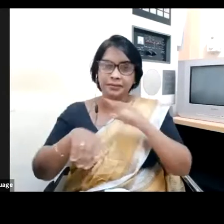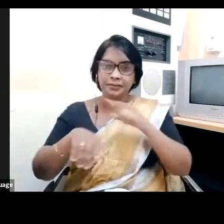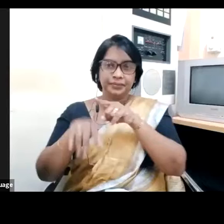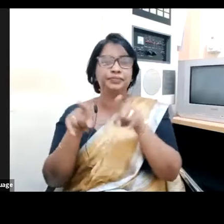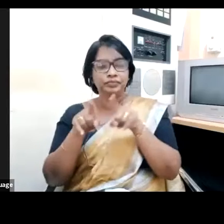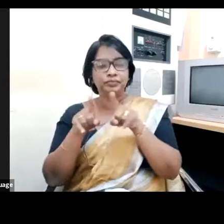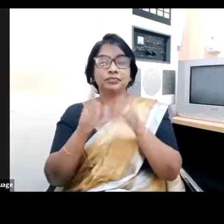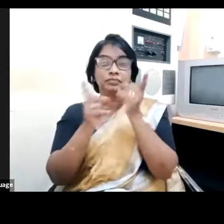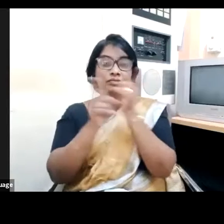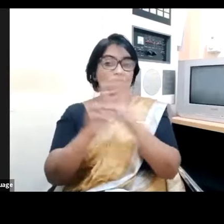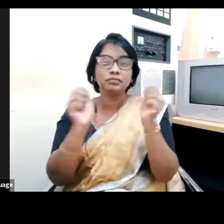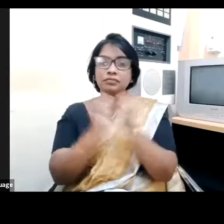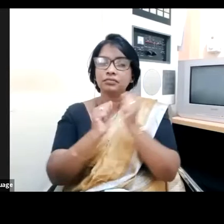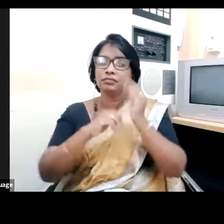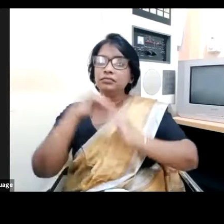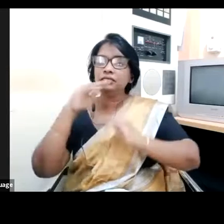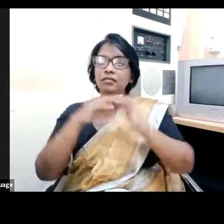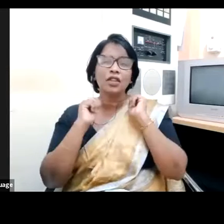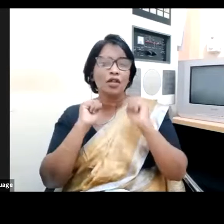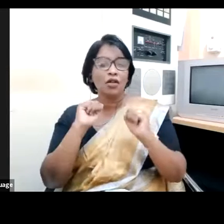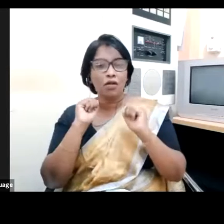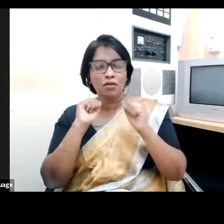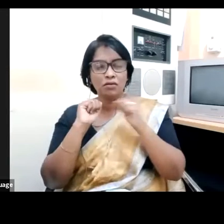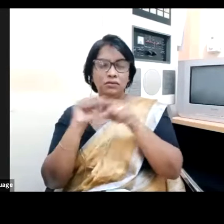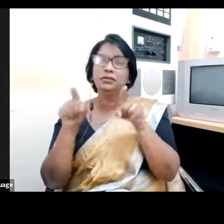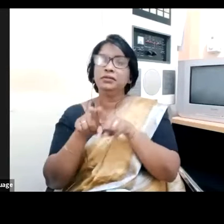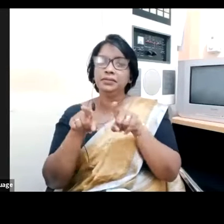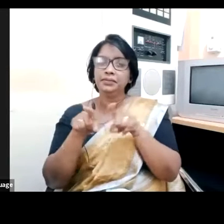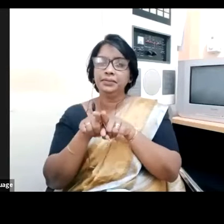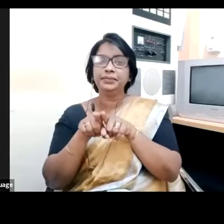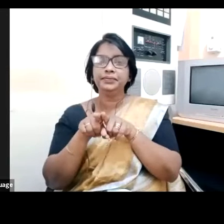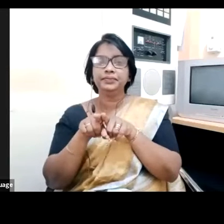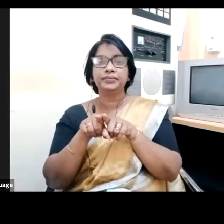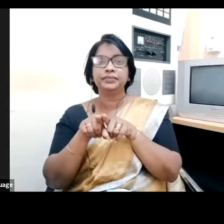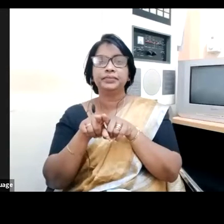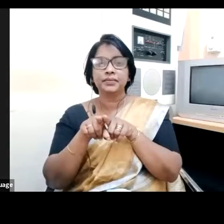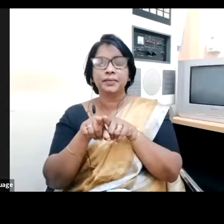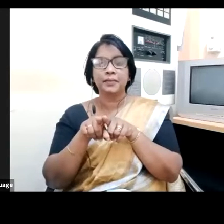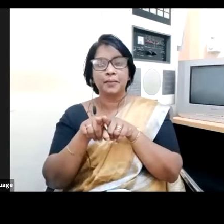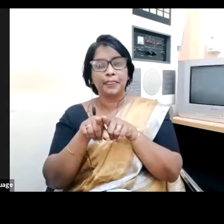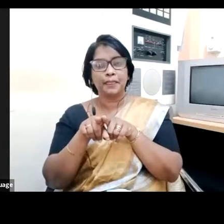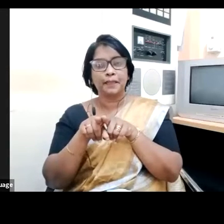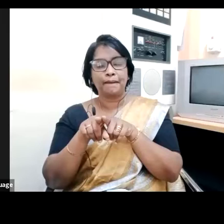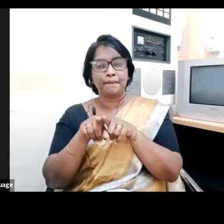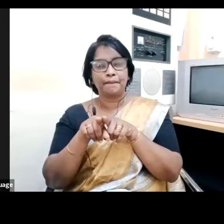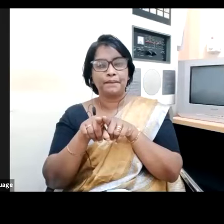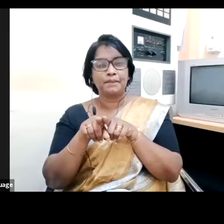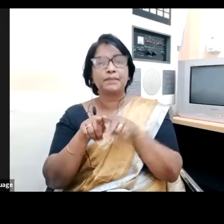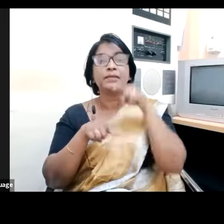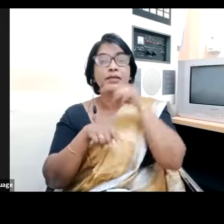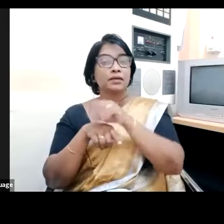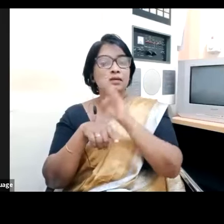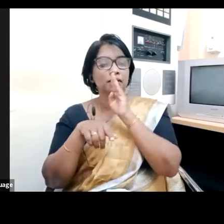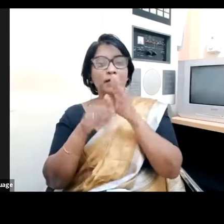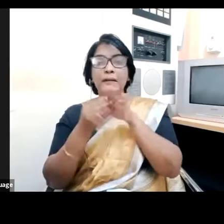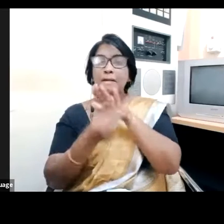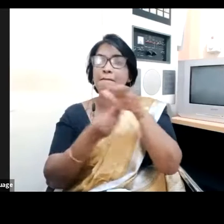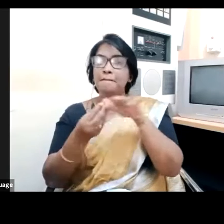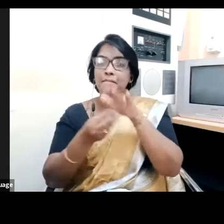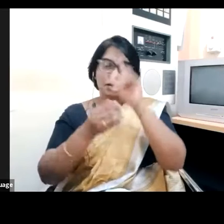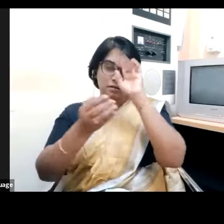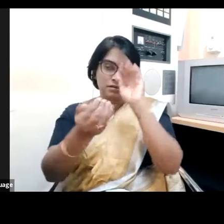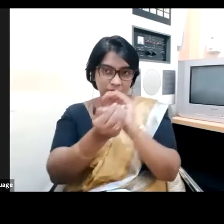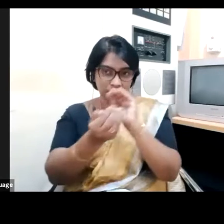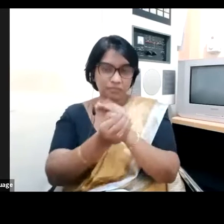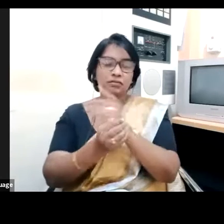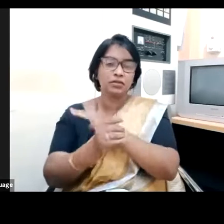our contribution to creating a devastating plus 1.5 degrees centigrade situation that will